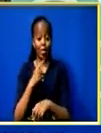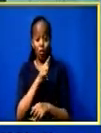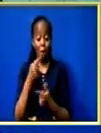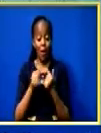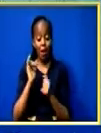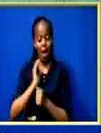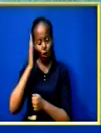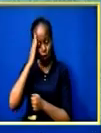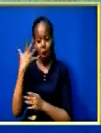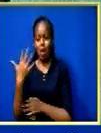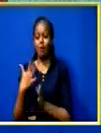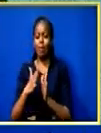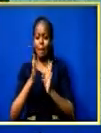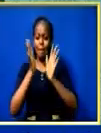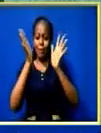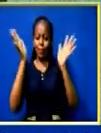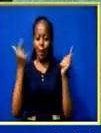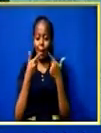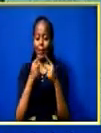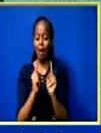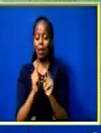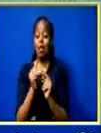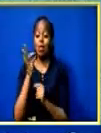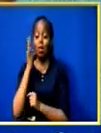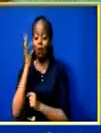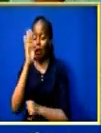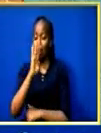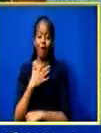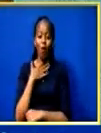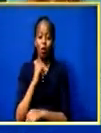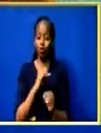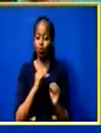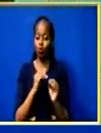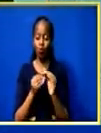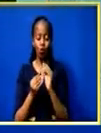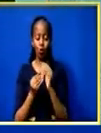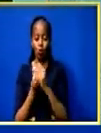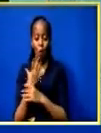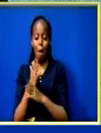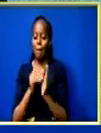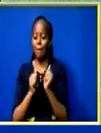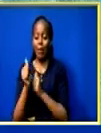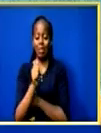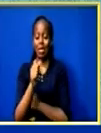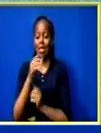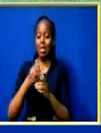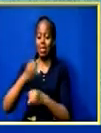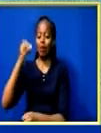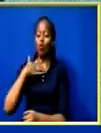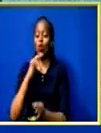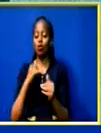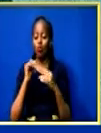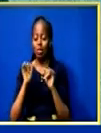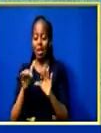like grow a bit big. But the pawpaw never wants to grow past the stem. They never want to go to the